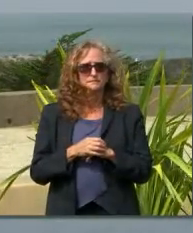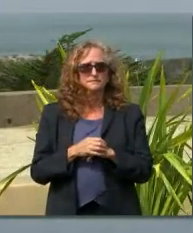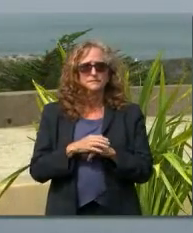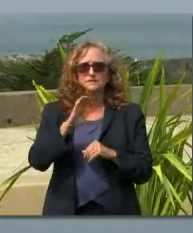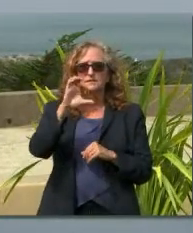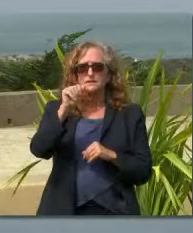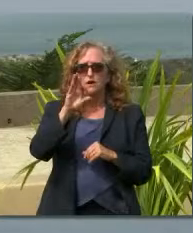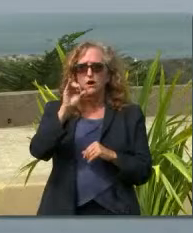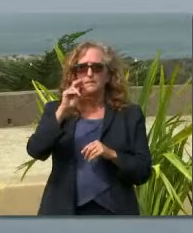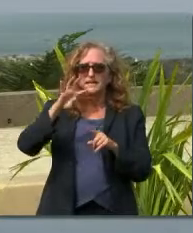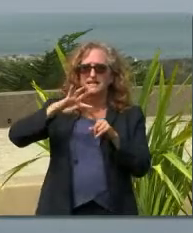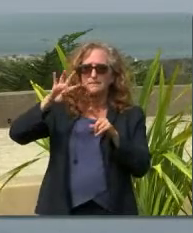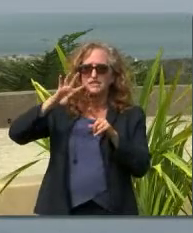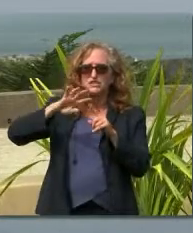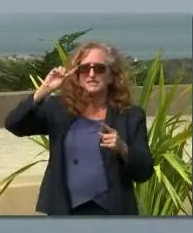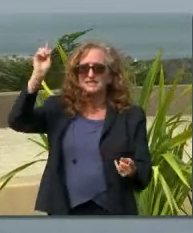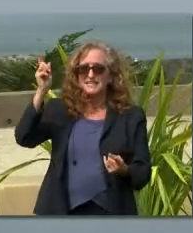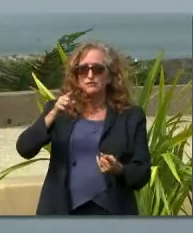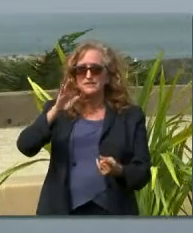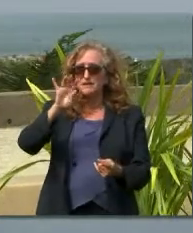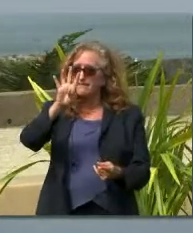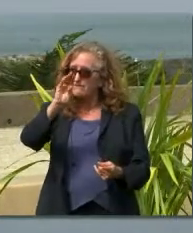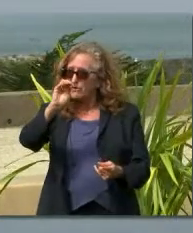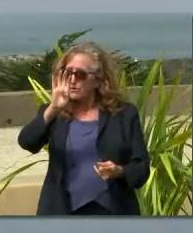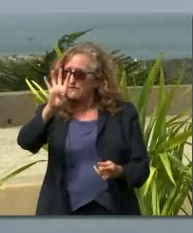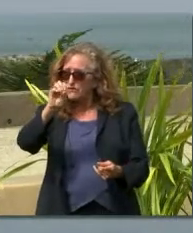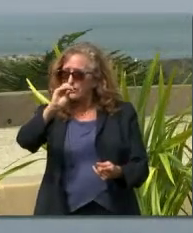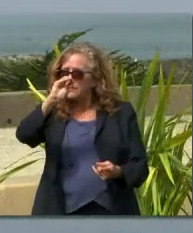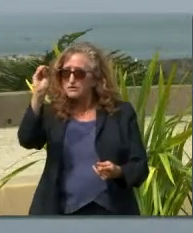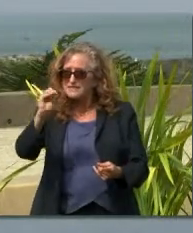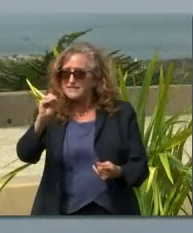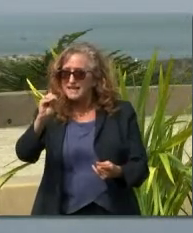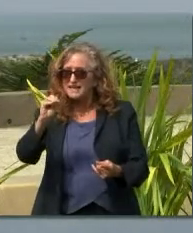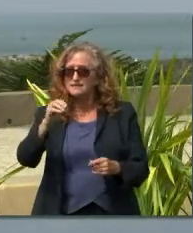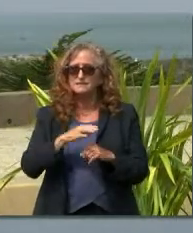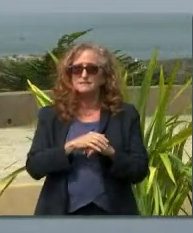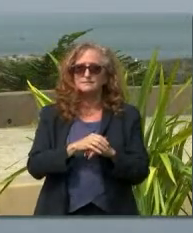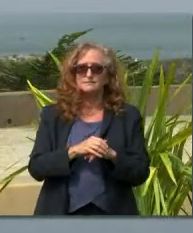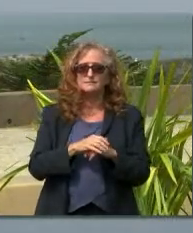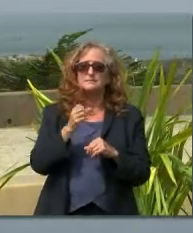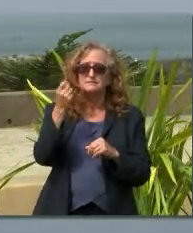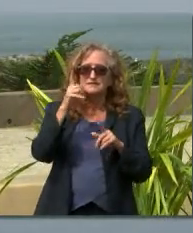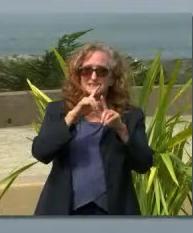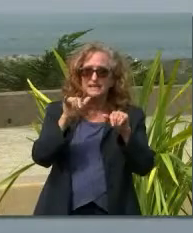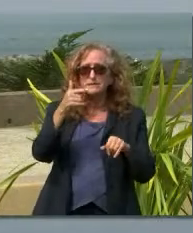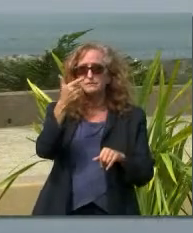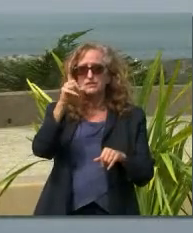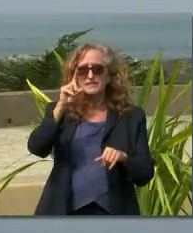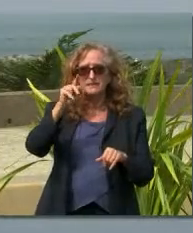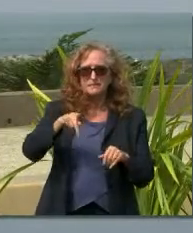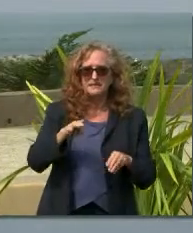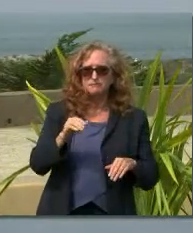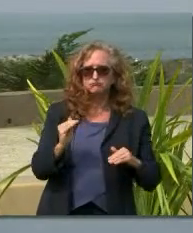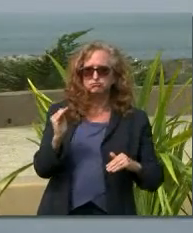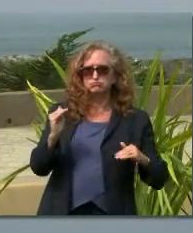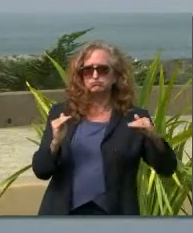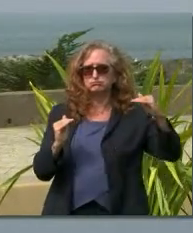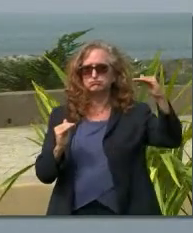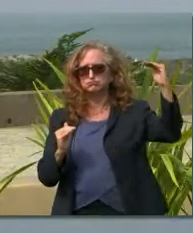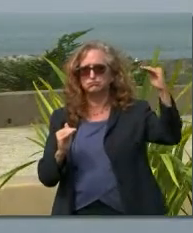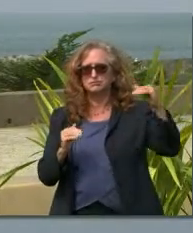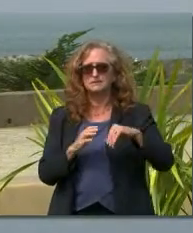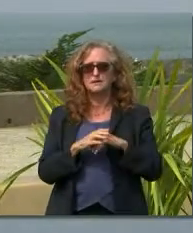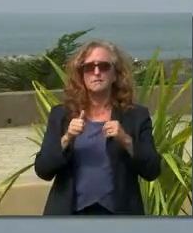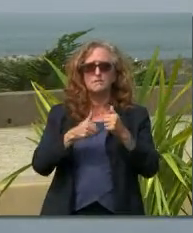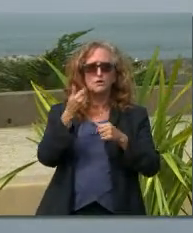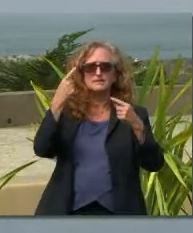our carbon emissions by 40% per unit of GDP, while we have one of the most successful economies in the world. Same thing